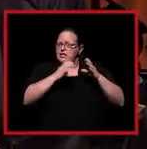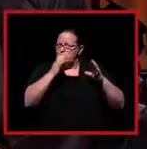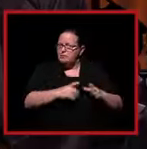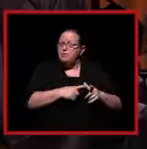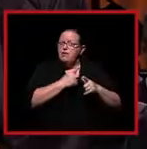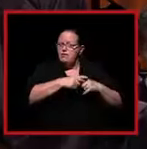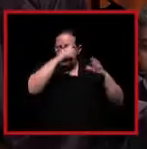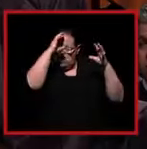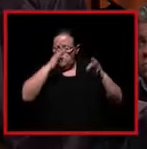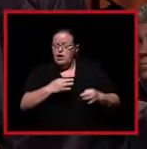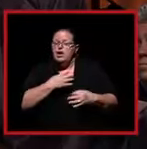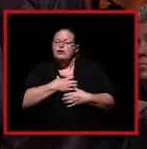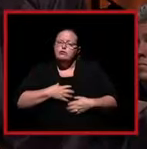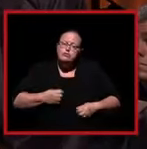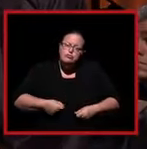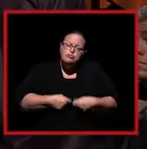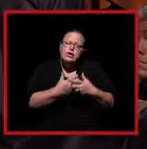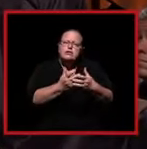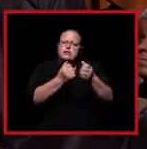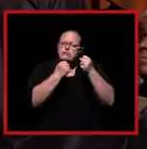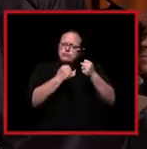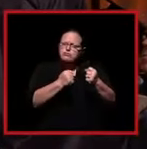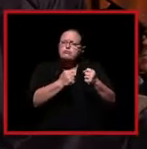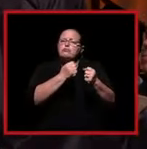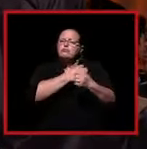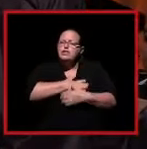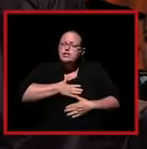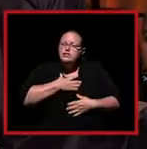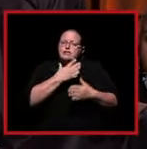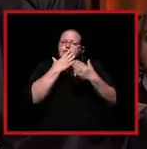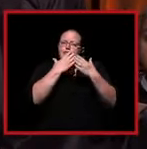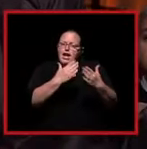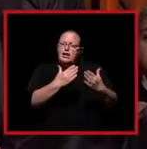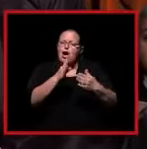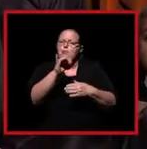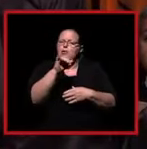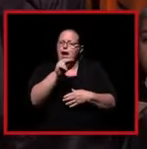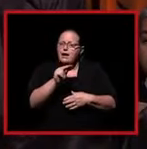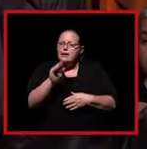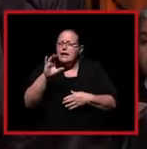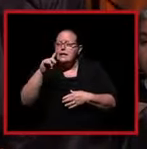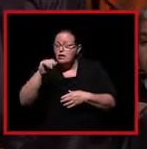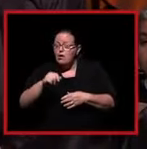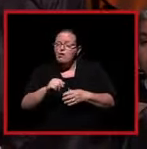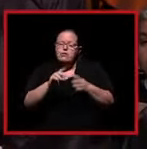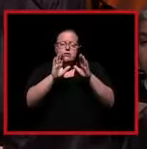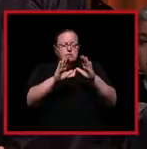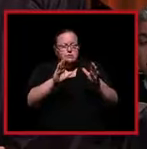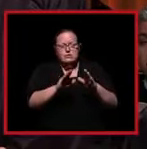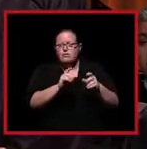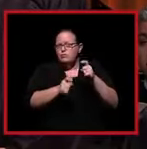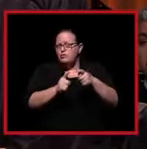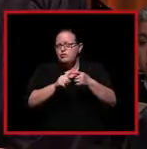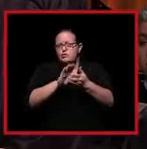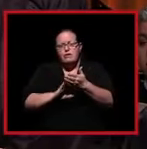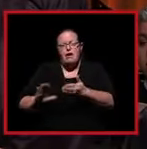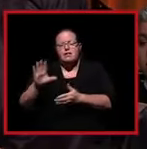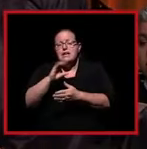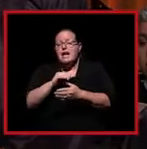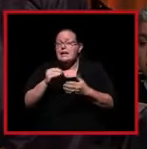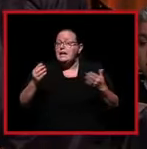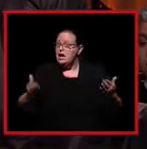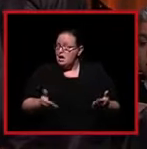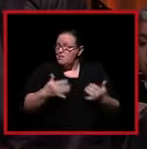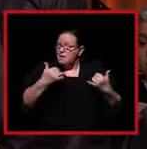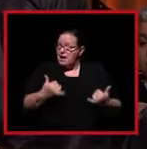resolved that we wish to express our profound appreciation and gratitude for Brian Candido for his exemplary contributions to the college, and